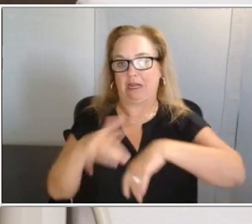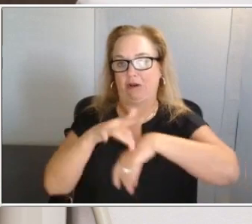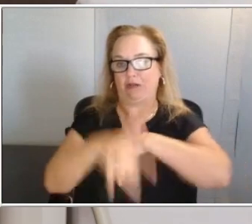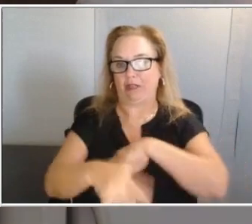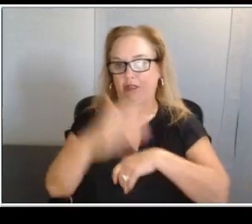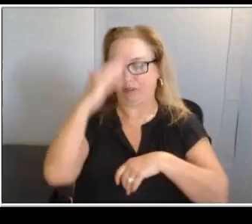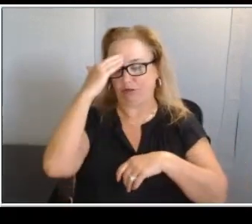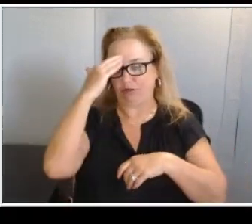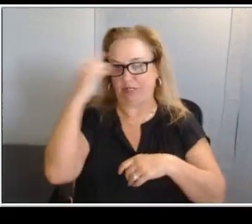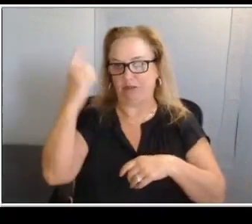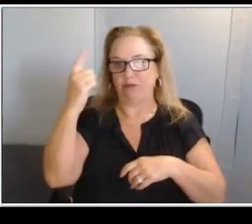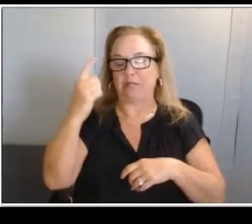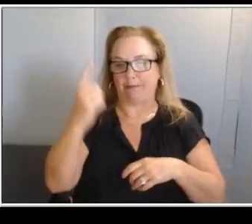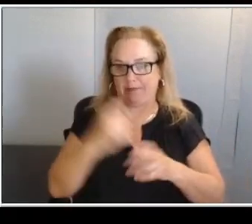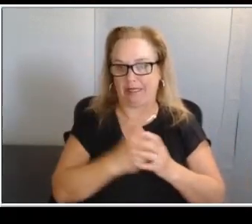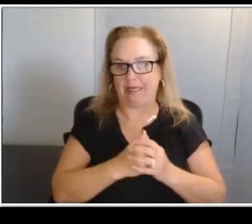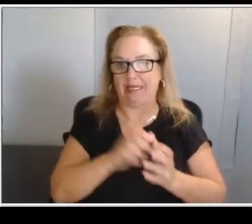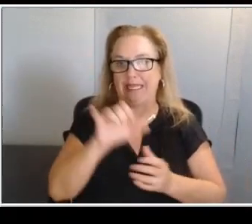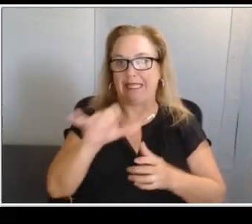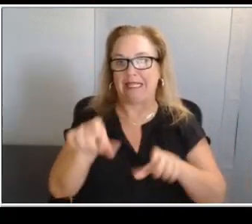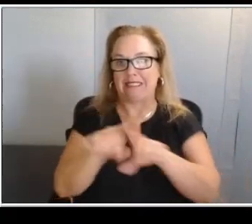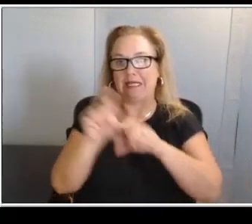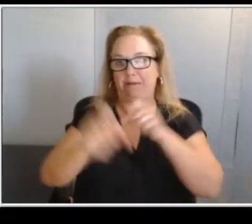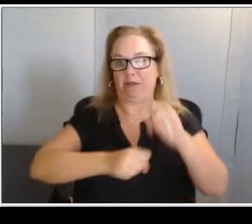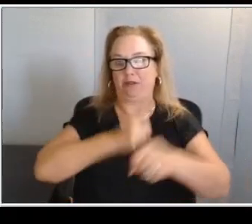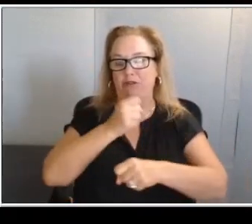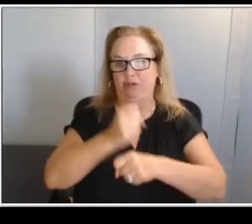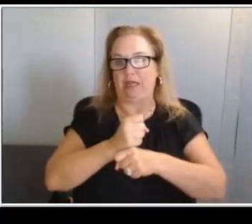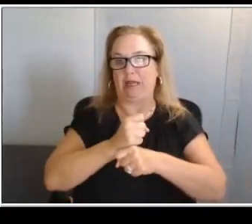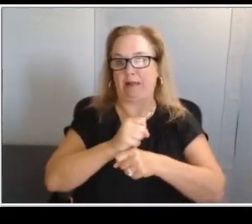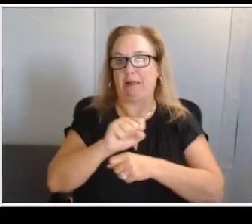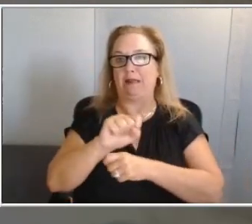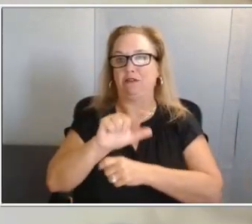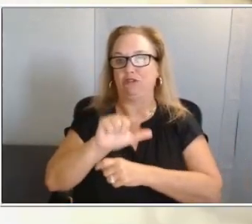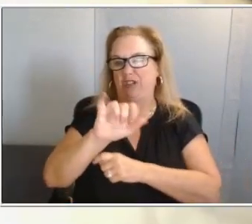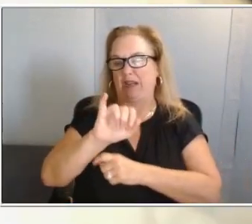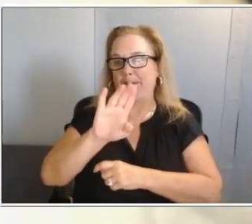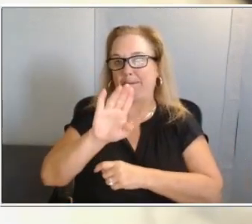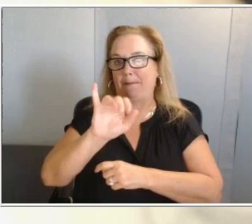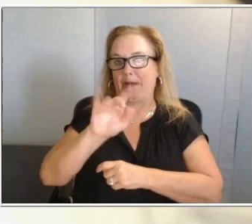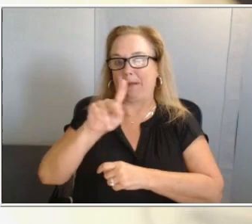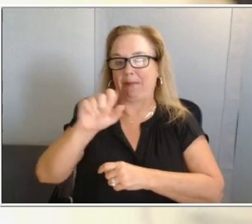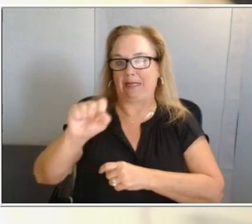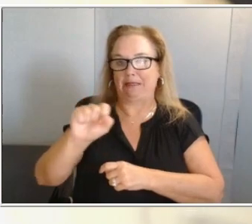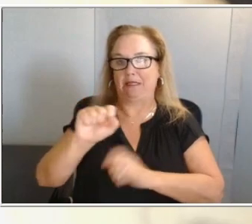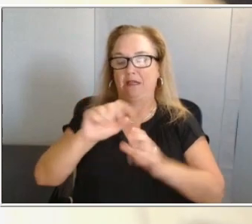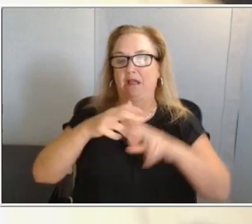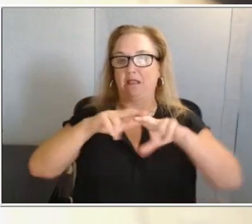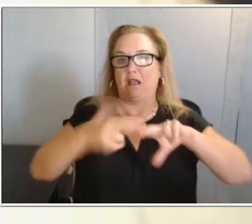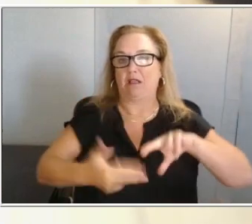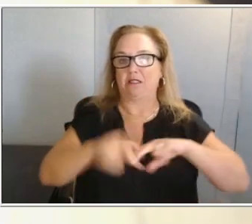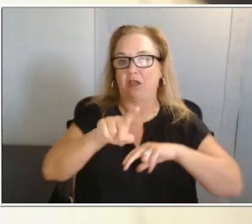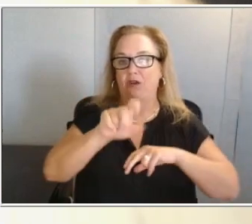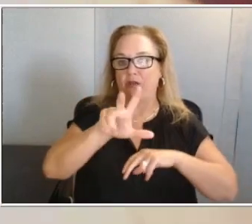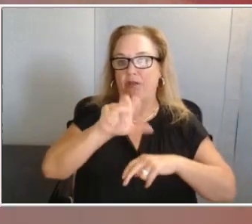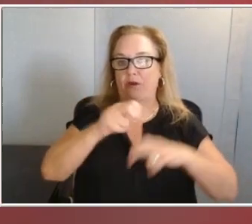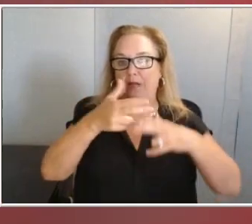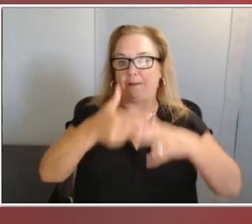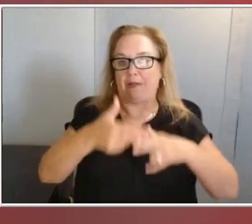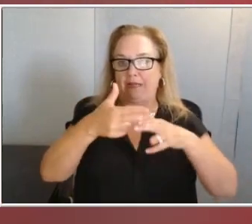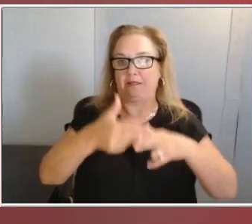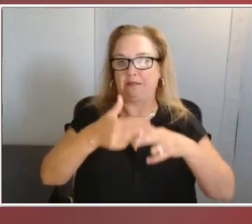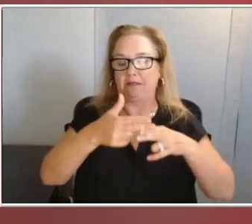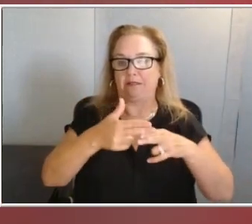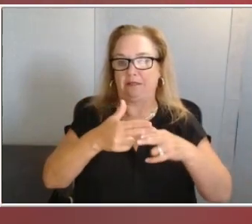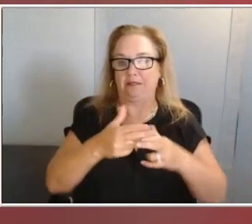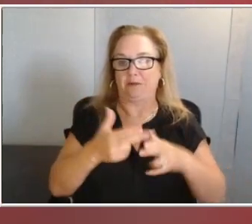do something. That same year, she had gastric bypass surgery. I lost almost 130 pounds, and that's about what I weigh